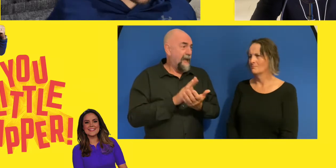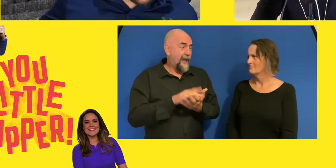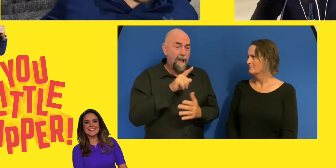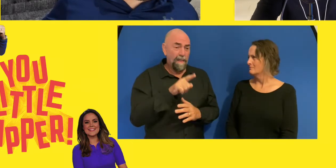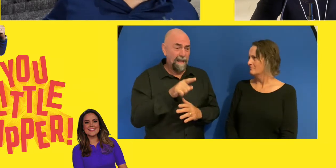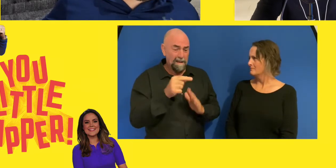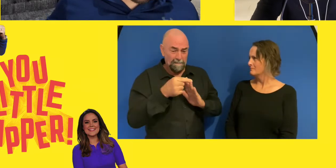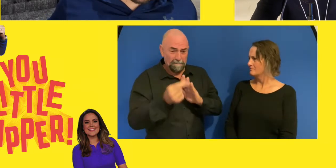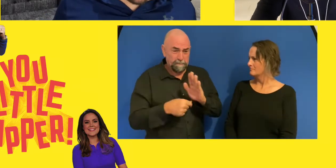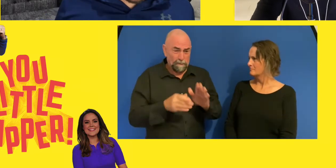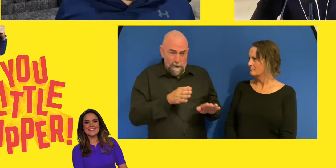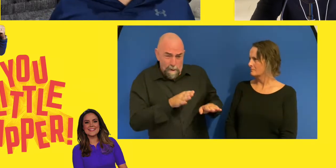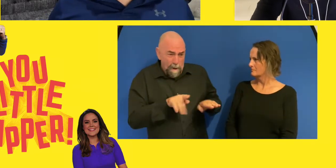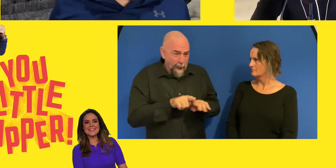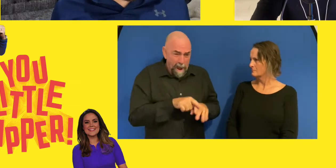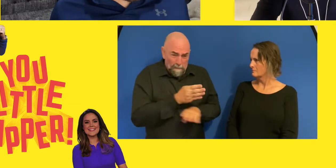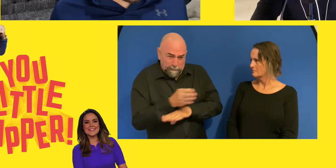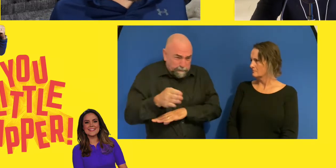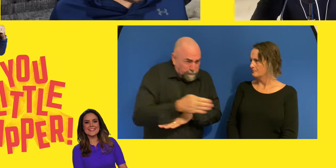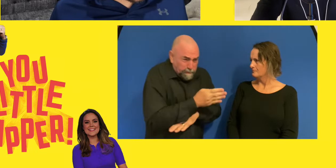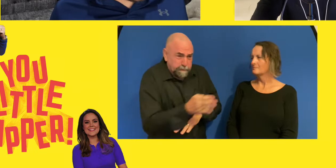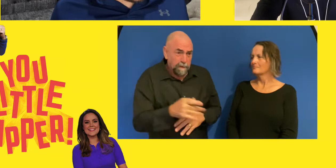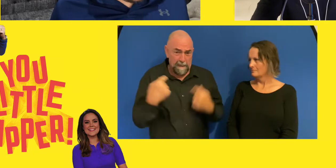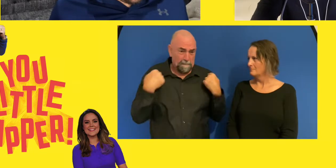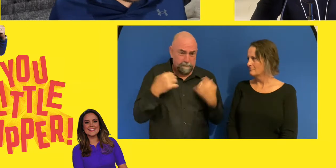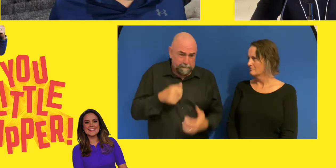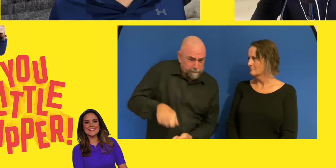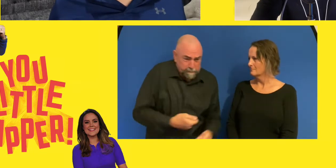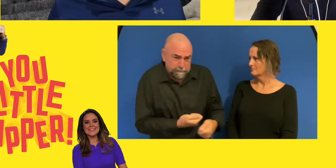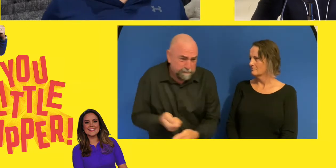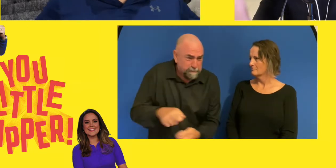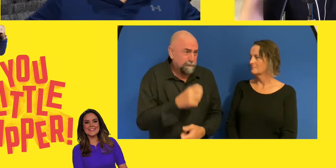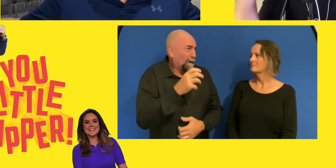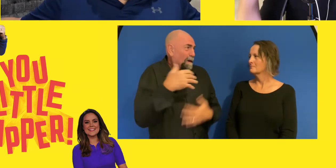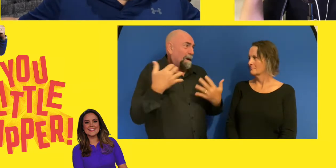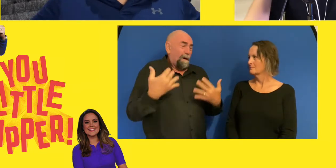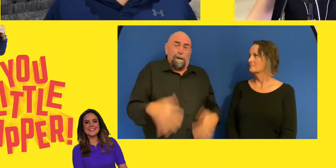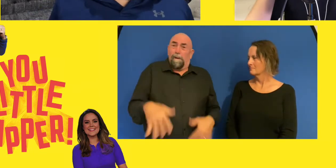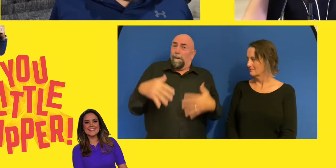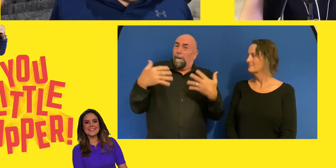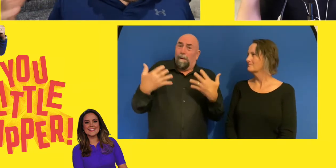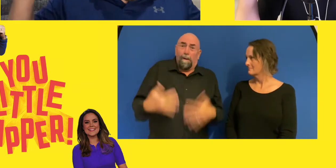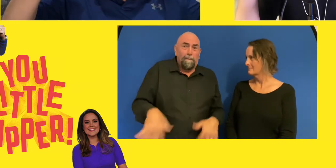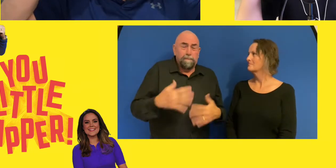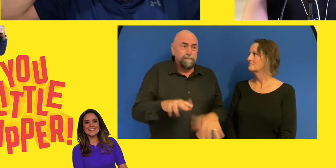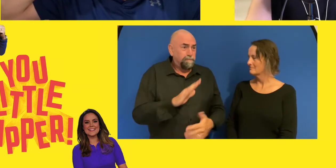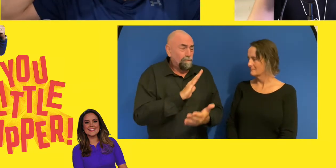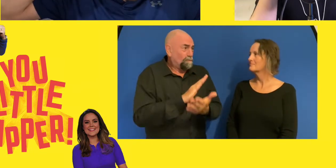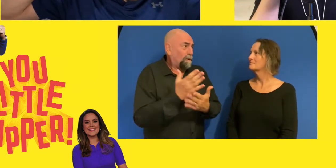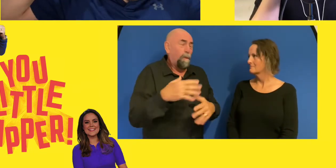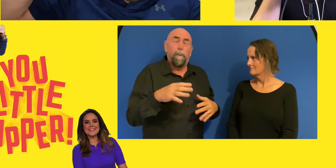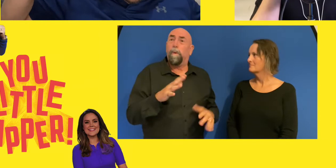they're about 6 inches off it, lead with the shoulder and the head. Oh, God, yeah. It is one